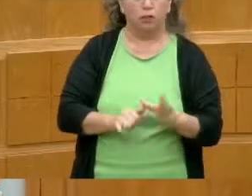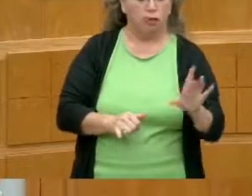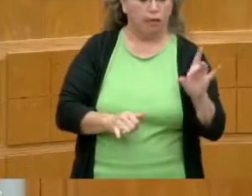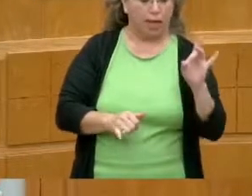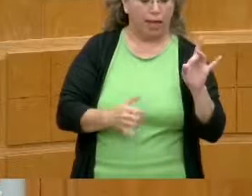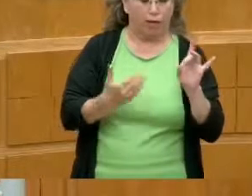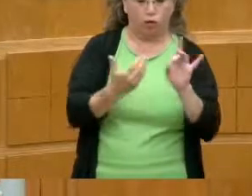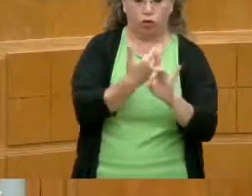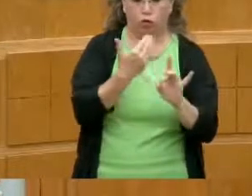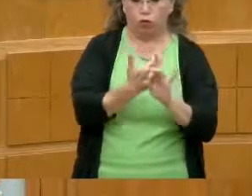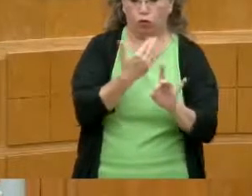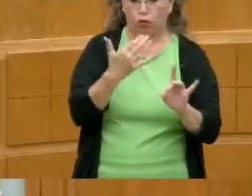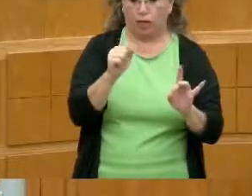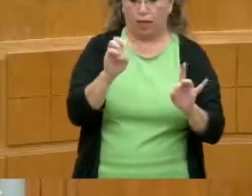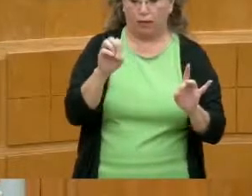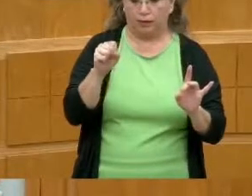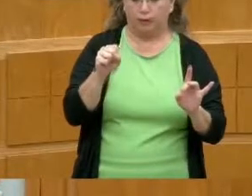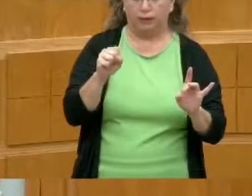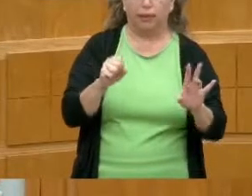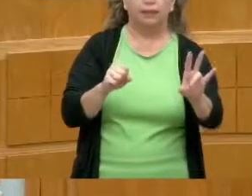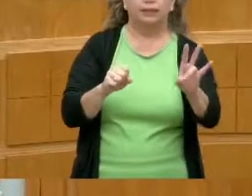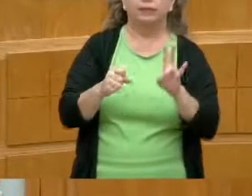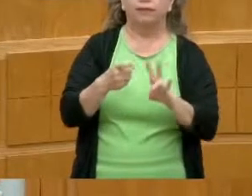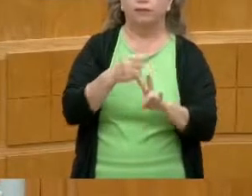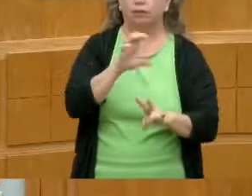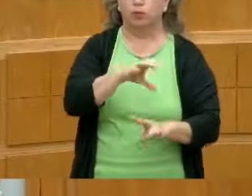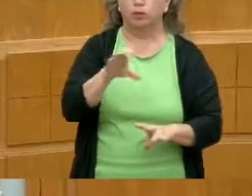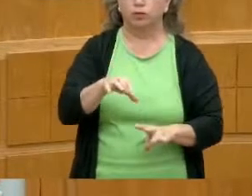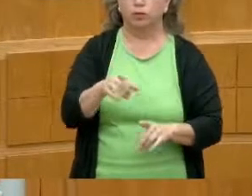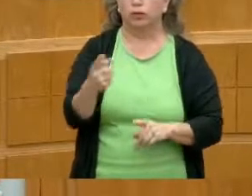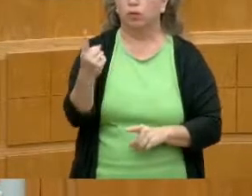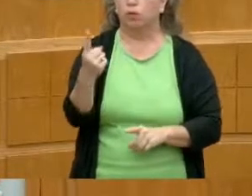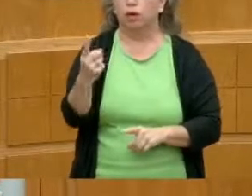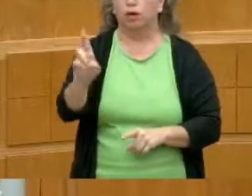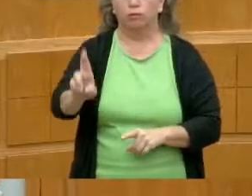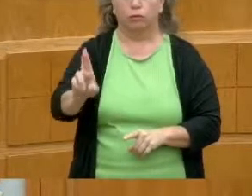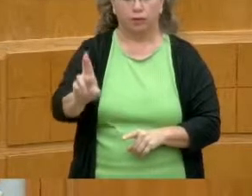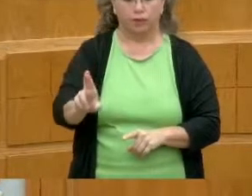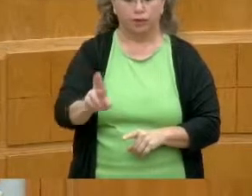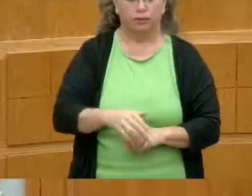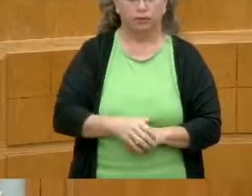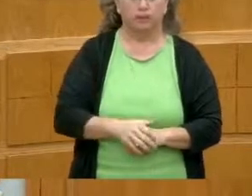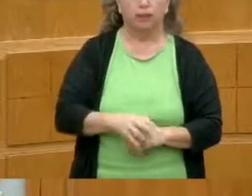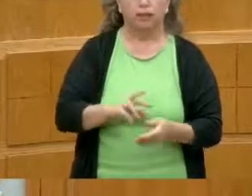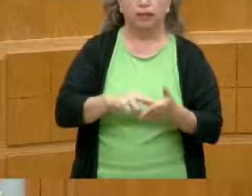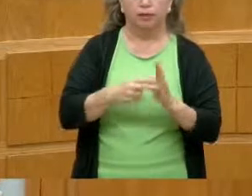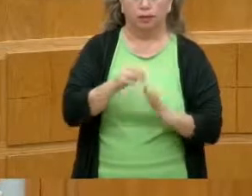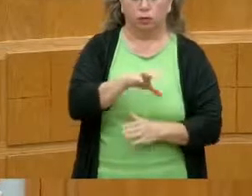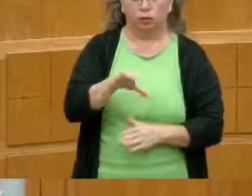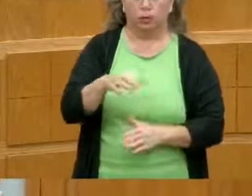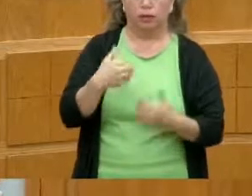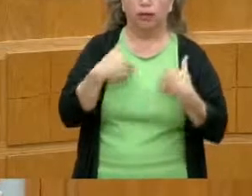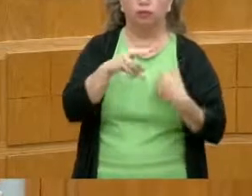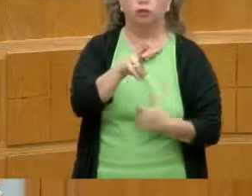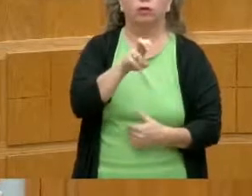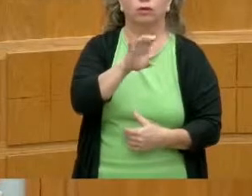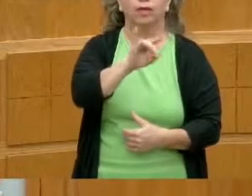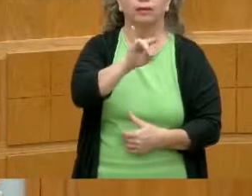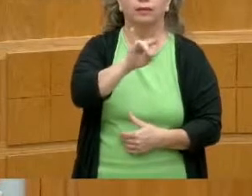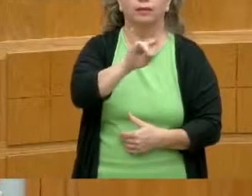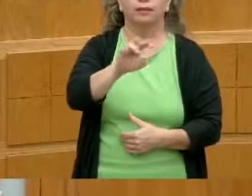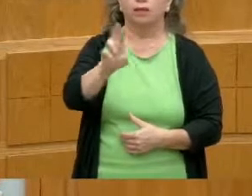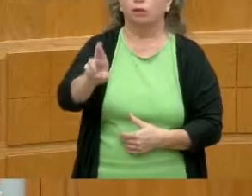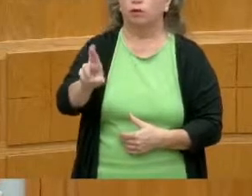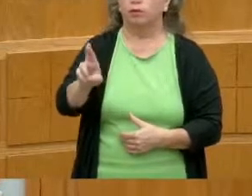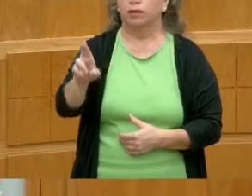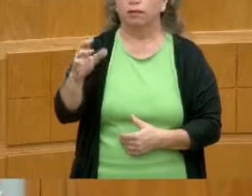today, 7 were from Corpus Christi and 1 was from Robstown. So that gives Corpus Christi about 218. Robstown